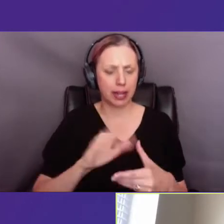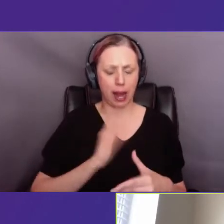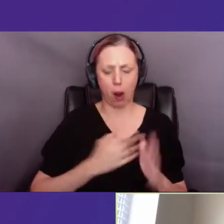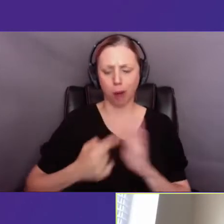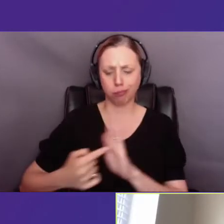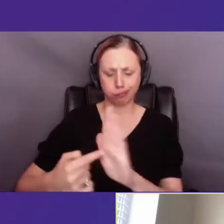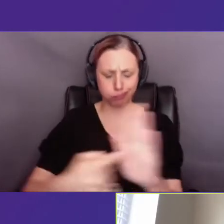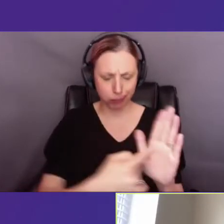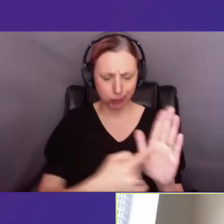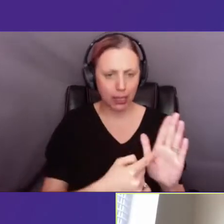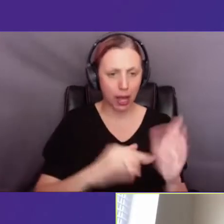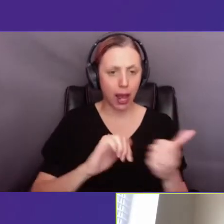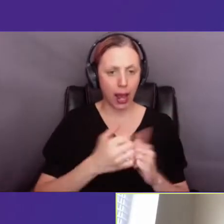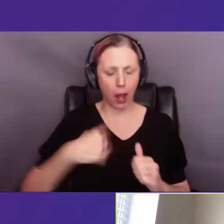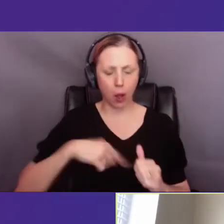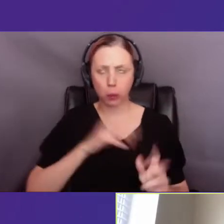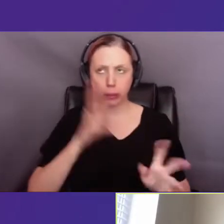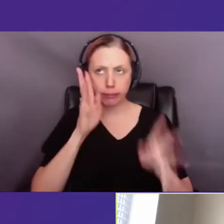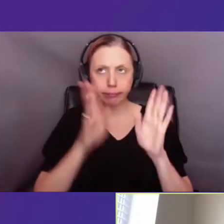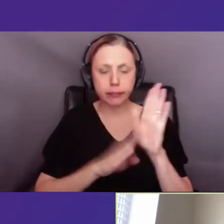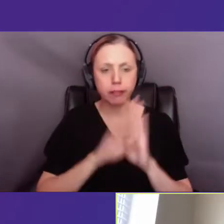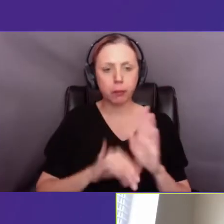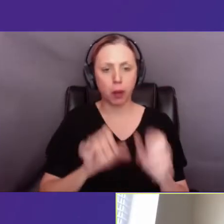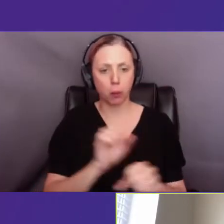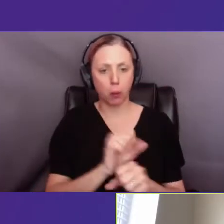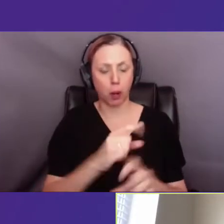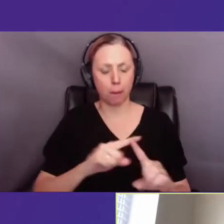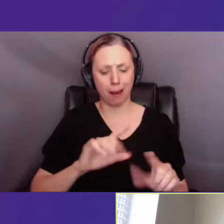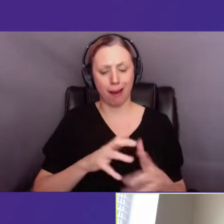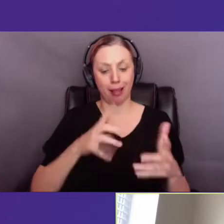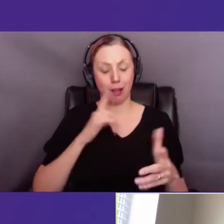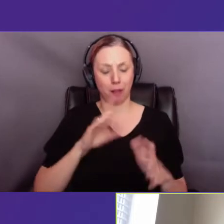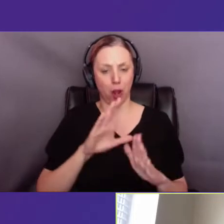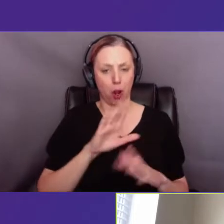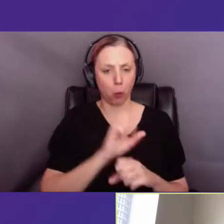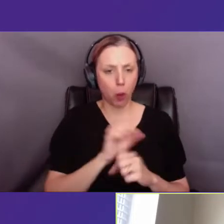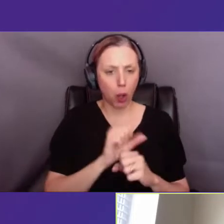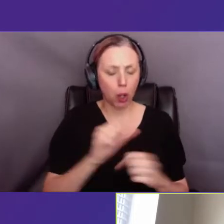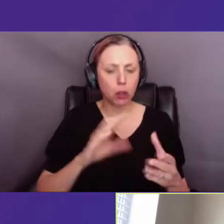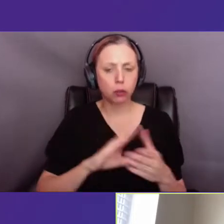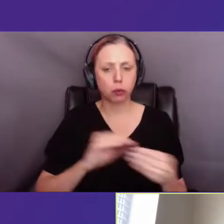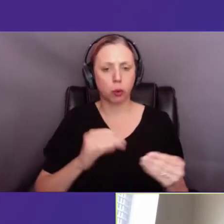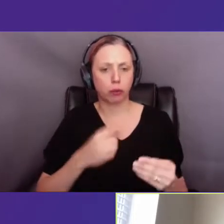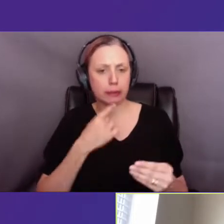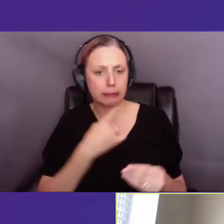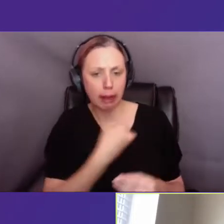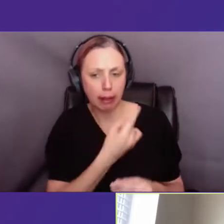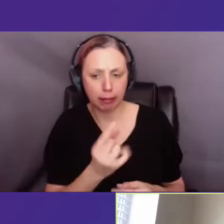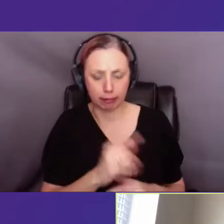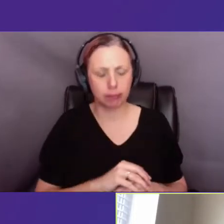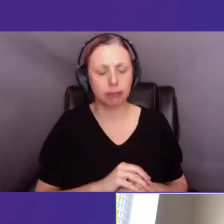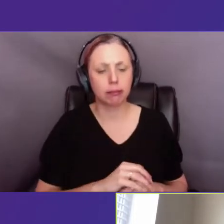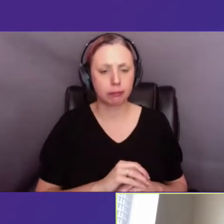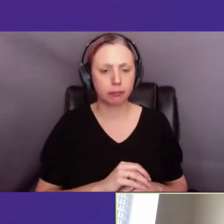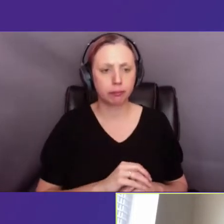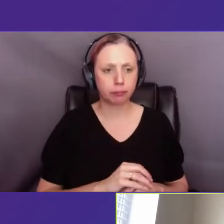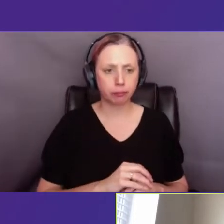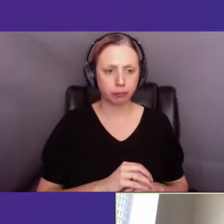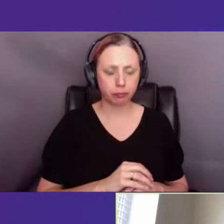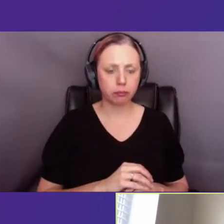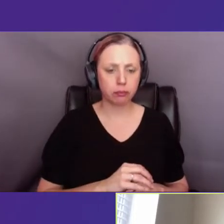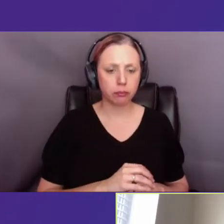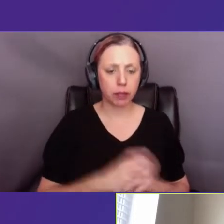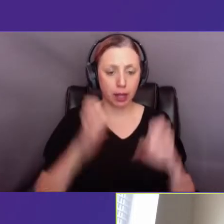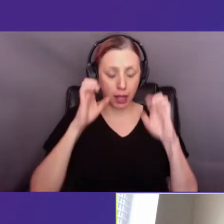way we create work. But a lot of our work is storytelling, and we generally have education programs